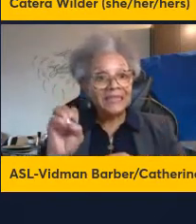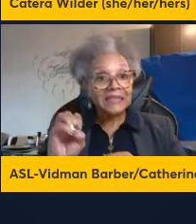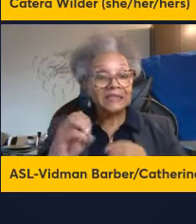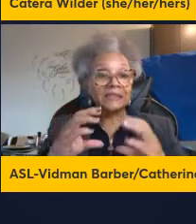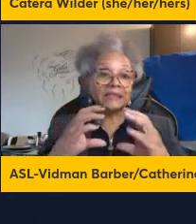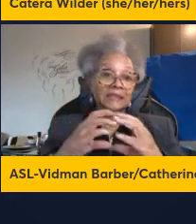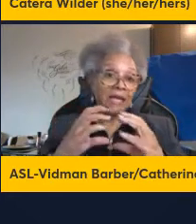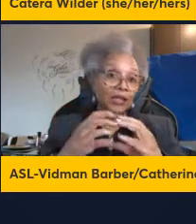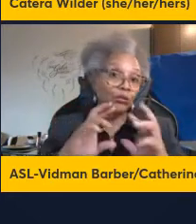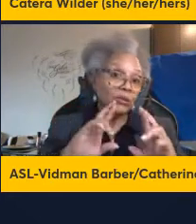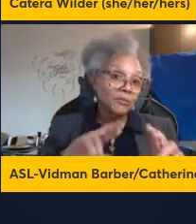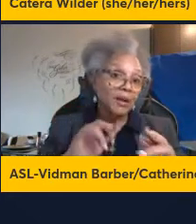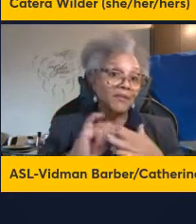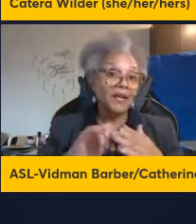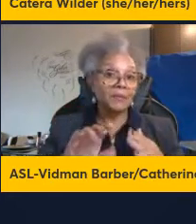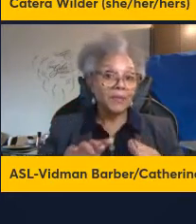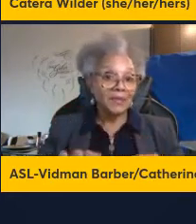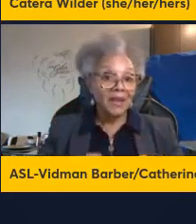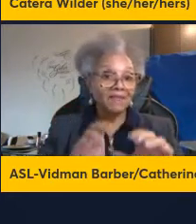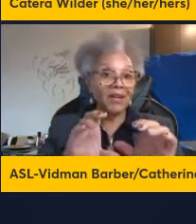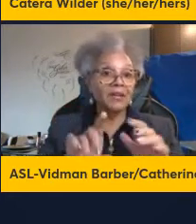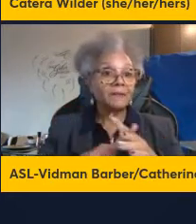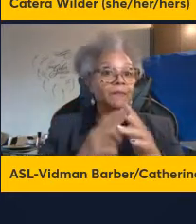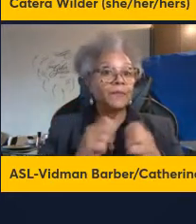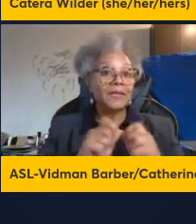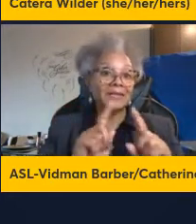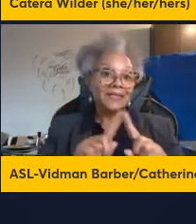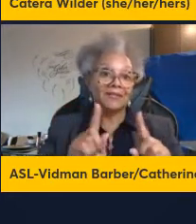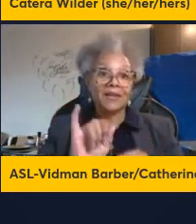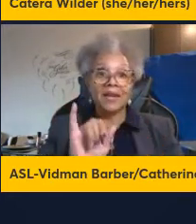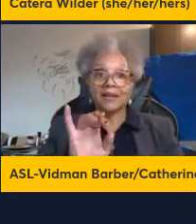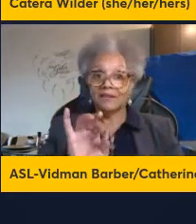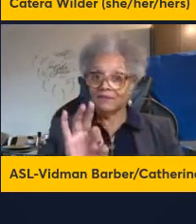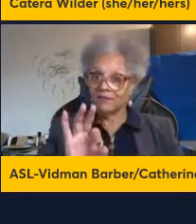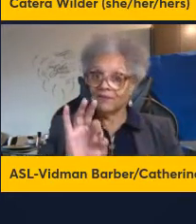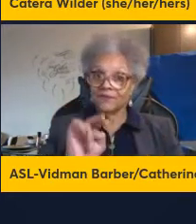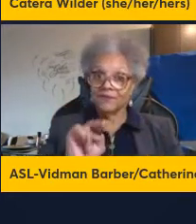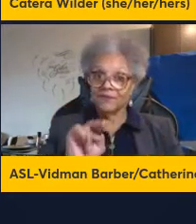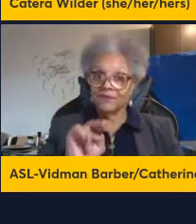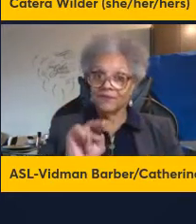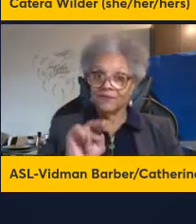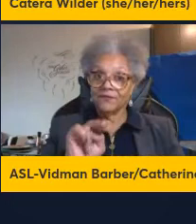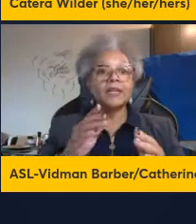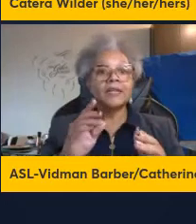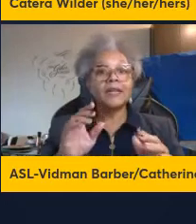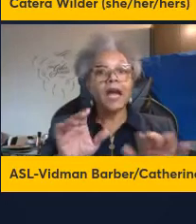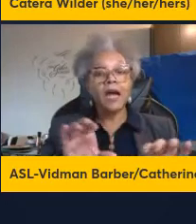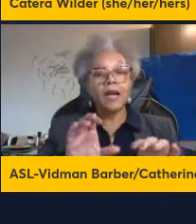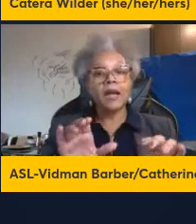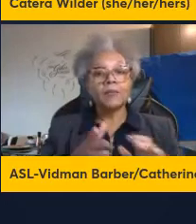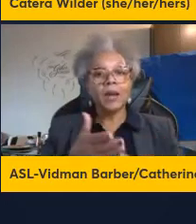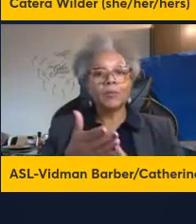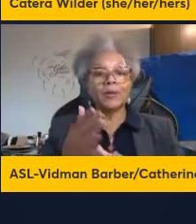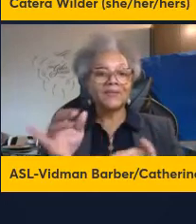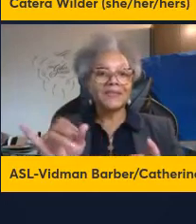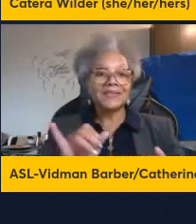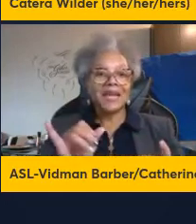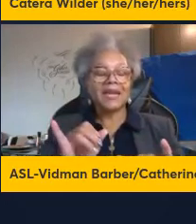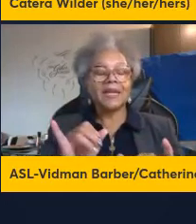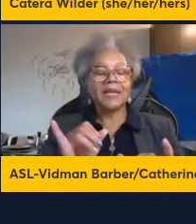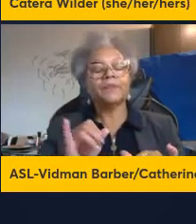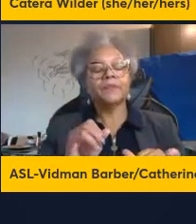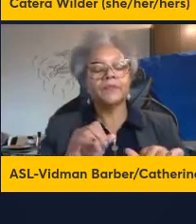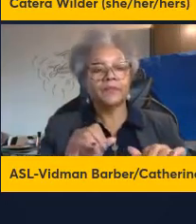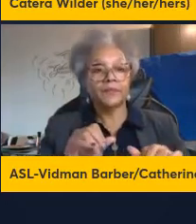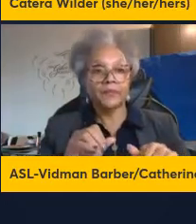responses that could be activated by these different interferons that activate the same pathway? And at least from this RNA-seq experiment, so I